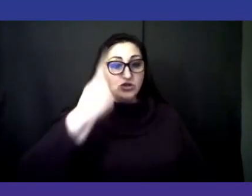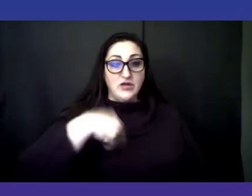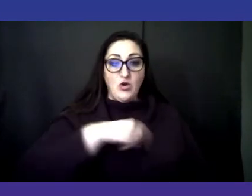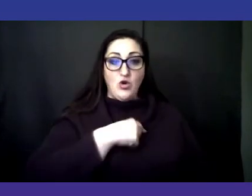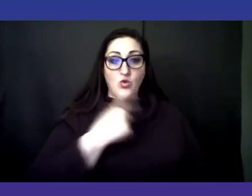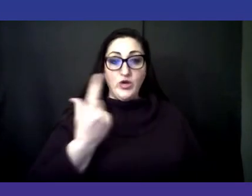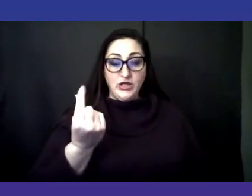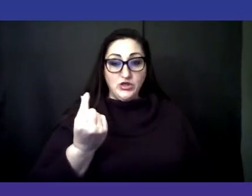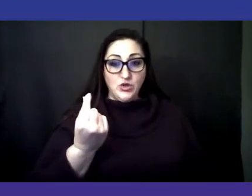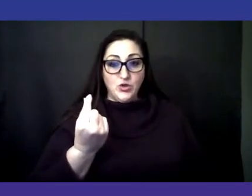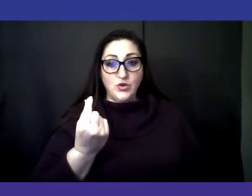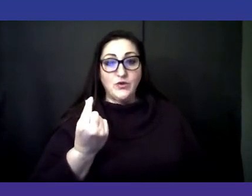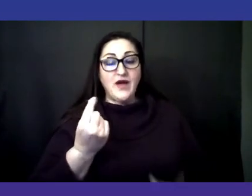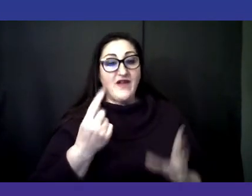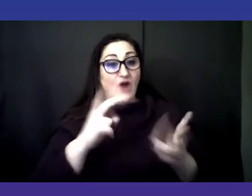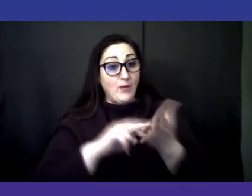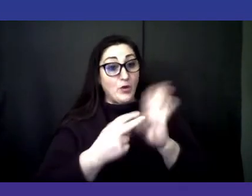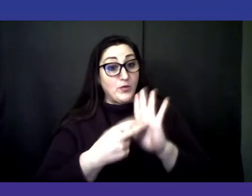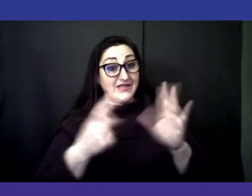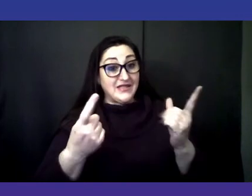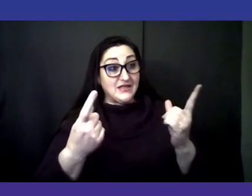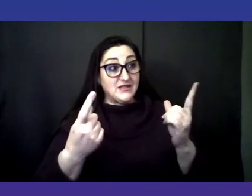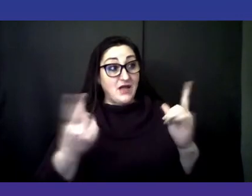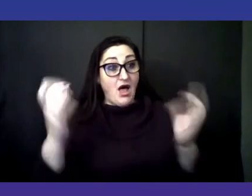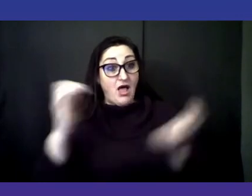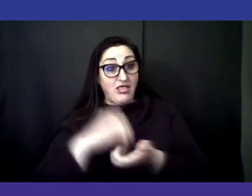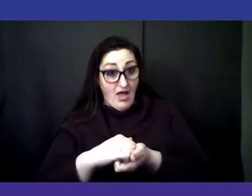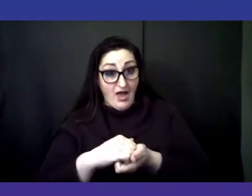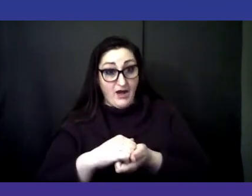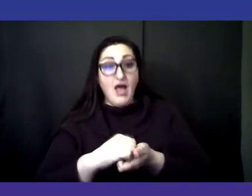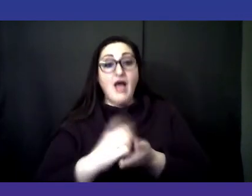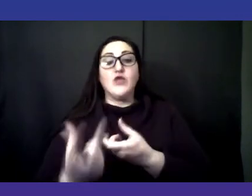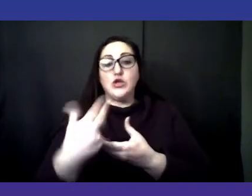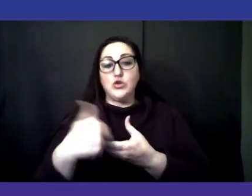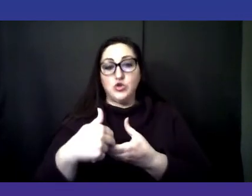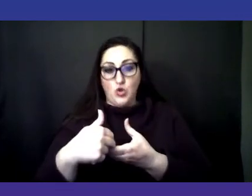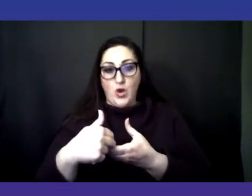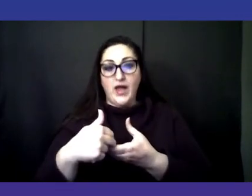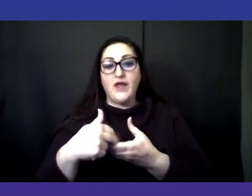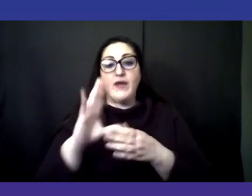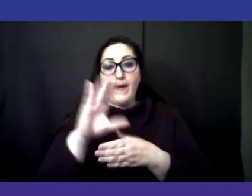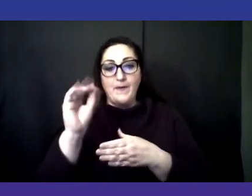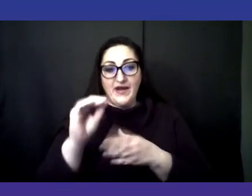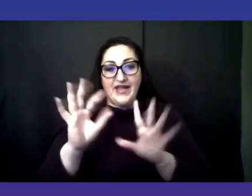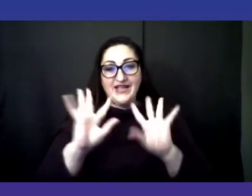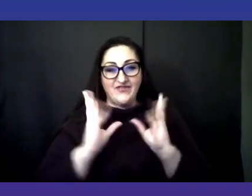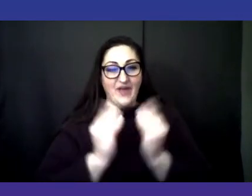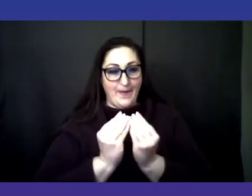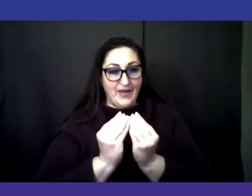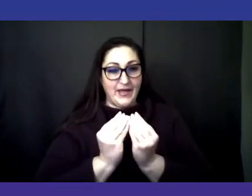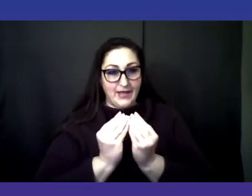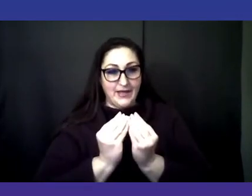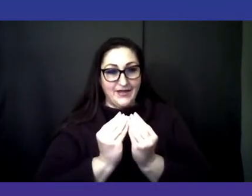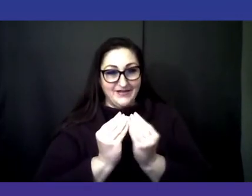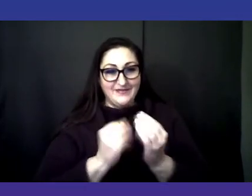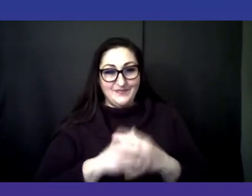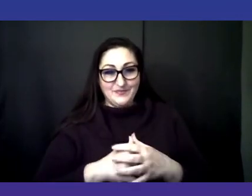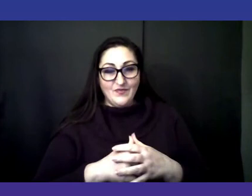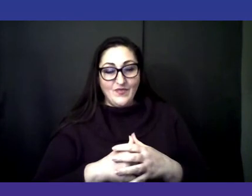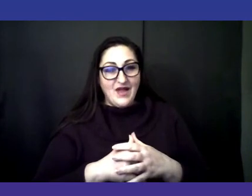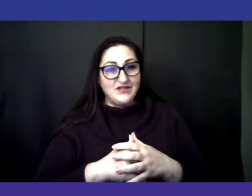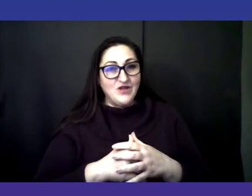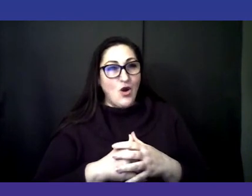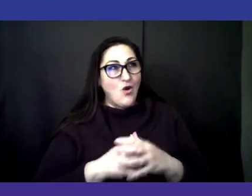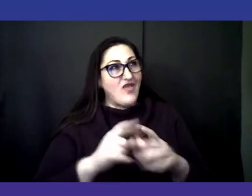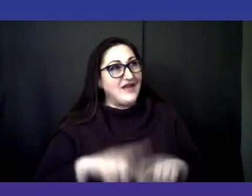purposes align, then you join the company as family. So that's something that we've gotten rid of in terms of our decolonization practice,